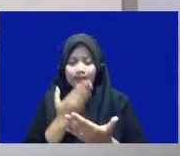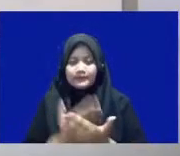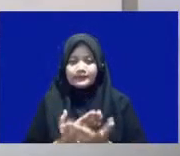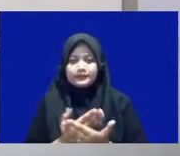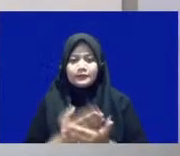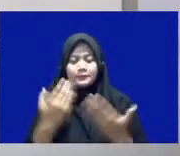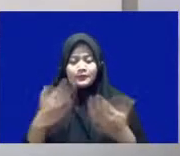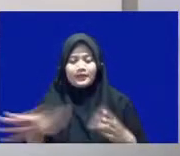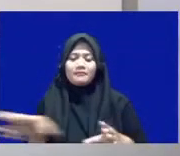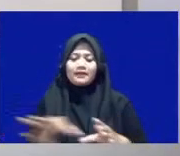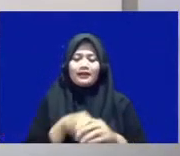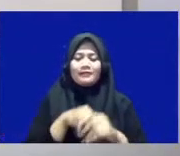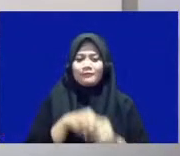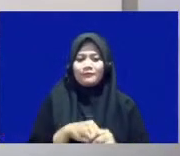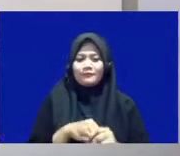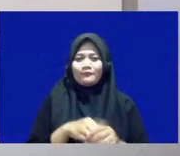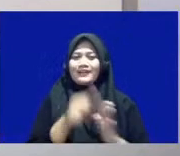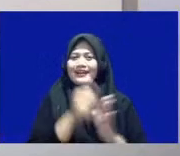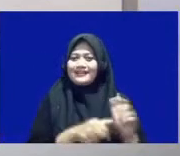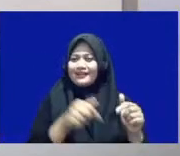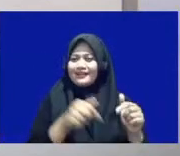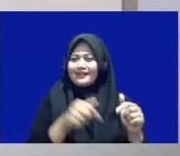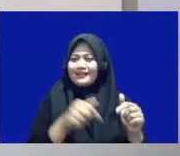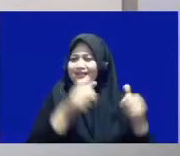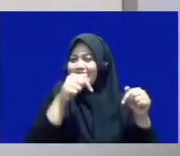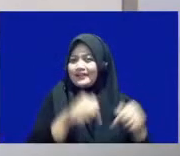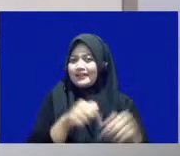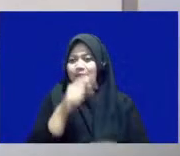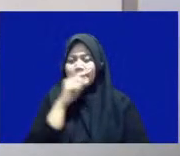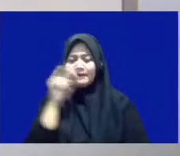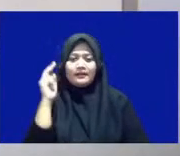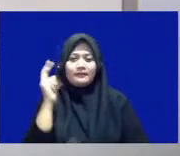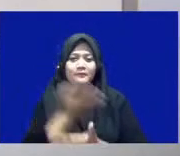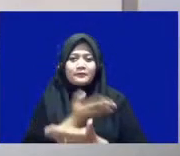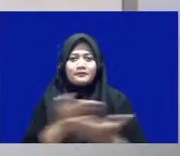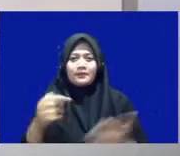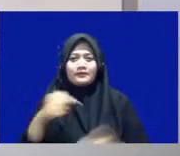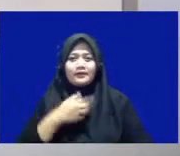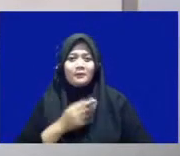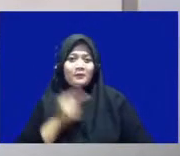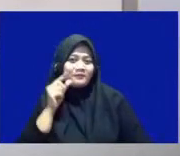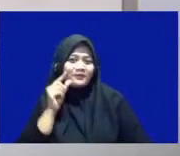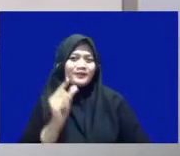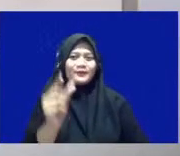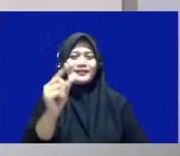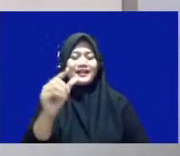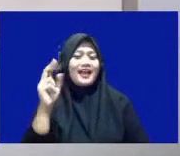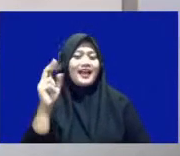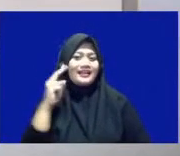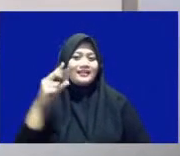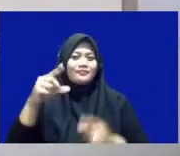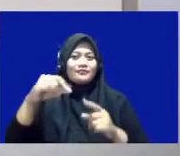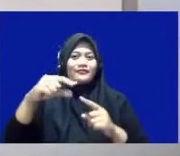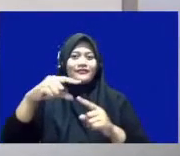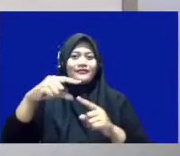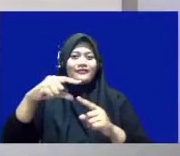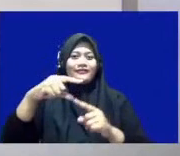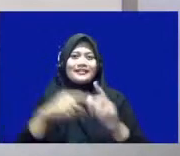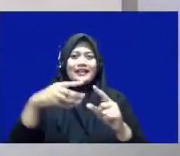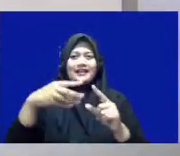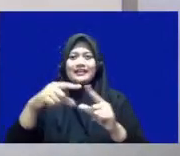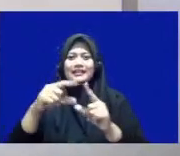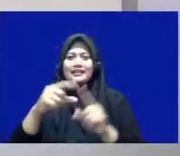So ladies and gentlemen, next we would like to invite Ms. Krista Rader, WFP